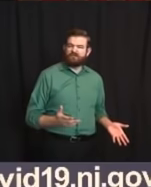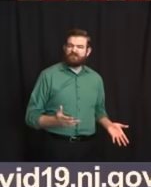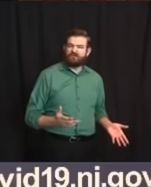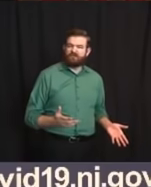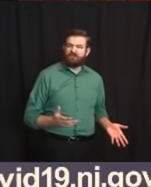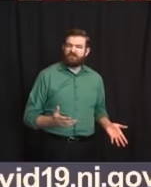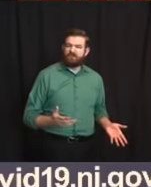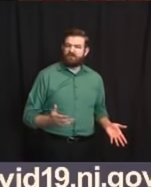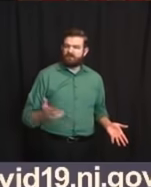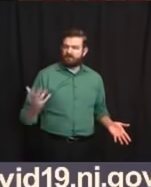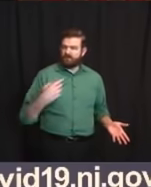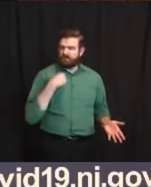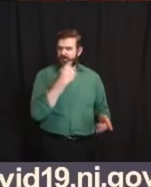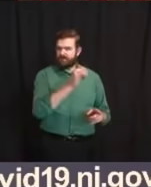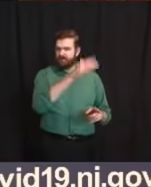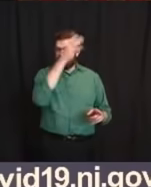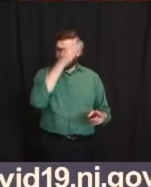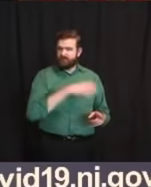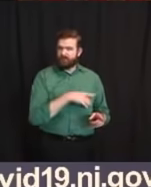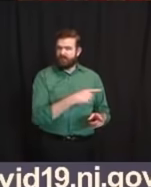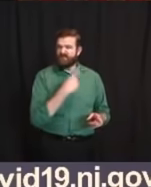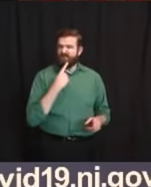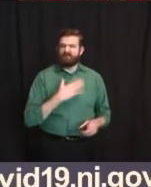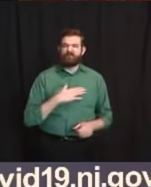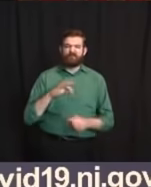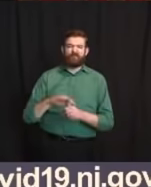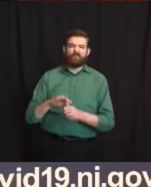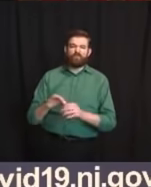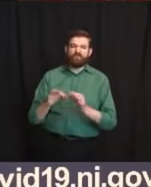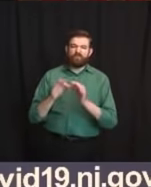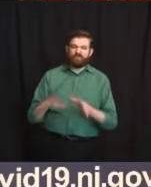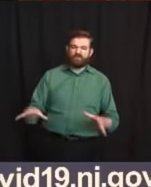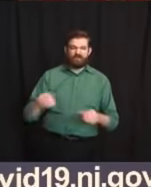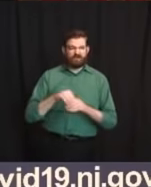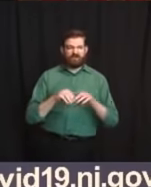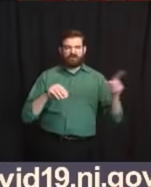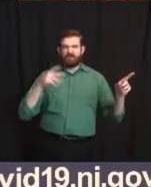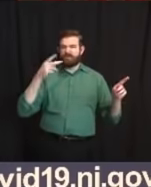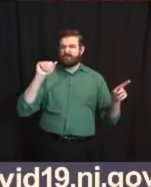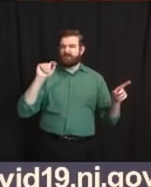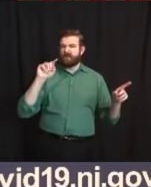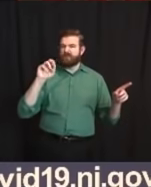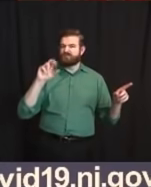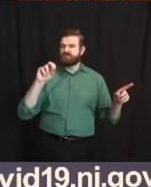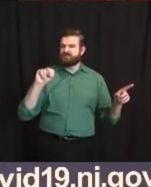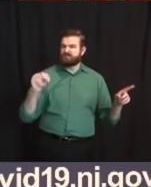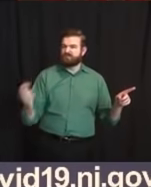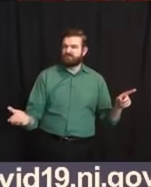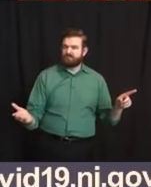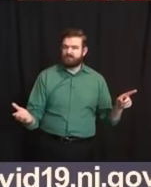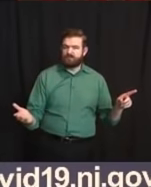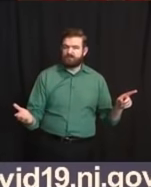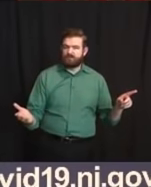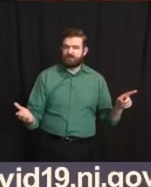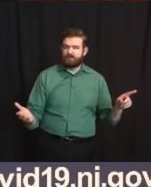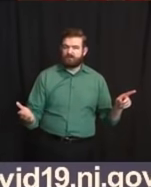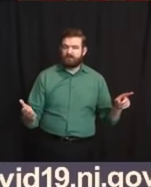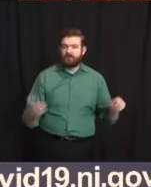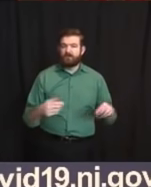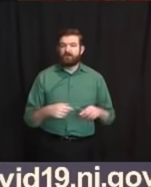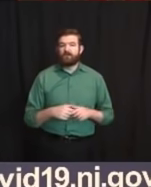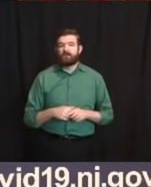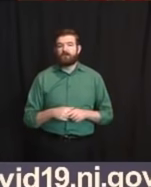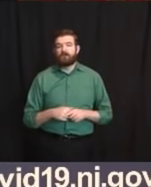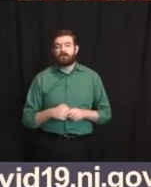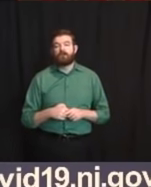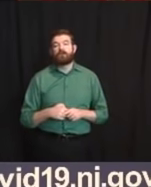in Paterson? And additionally, in the last year, your Attorney General stood in Paterson City Hall and acknowledged a slow start